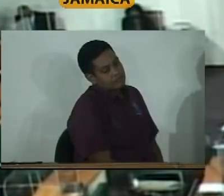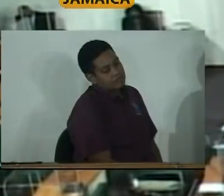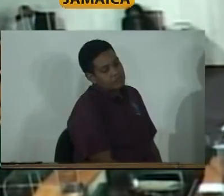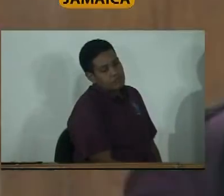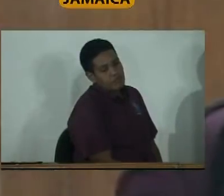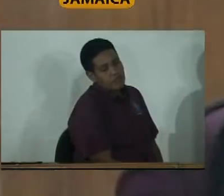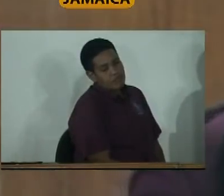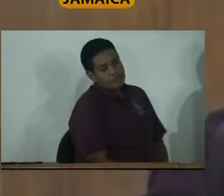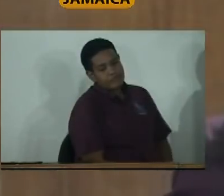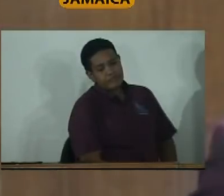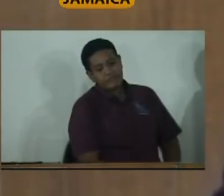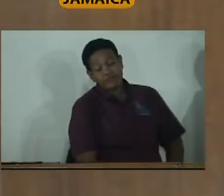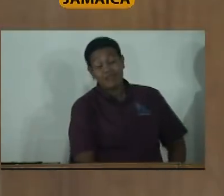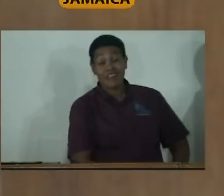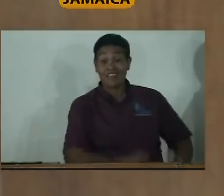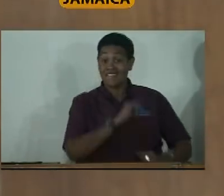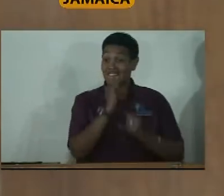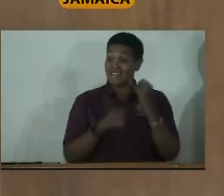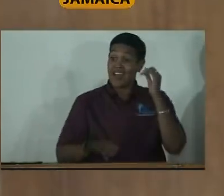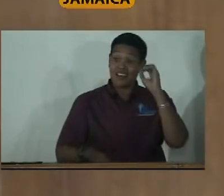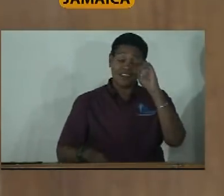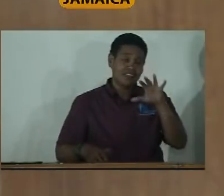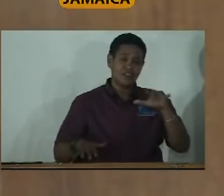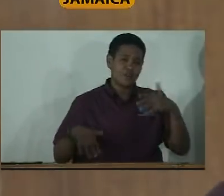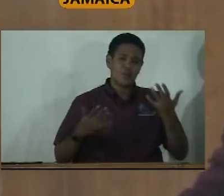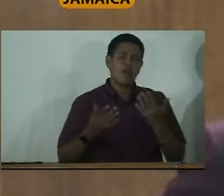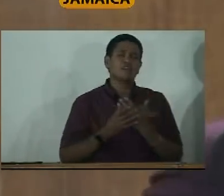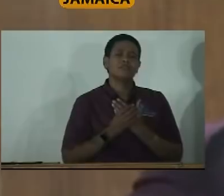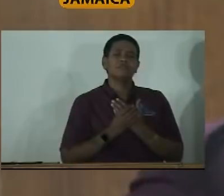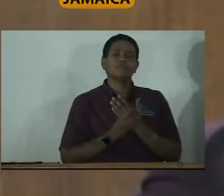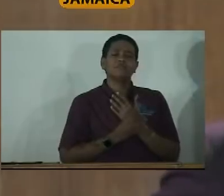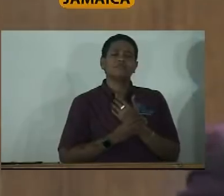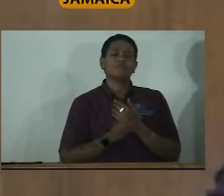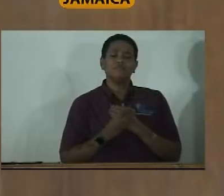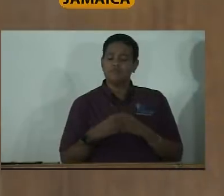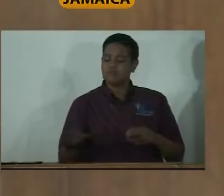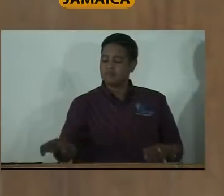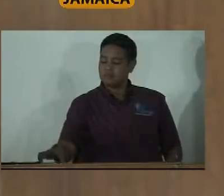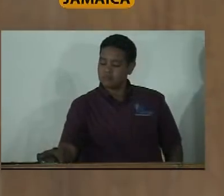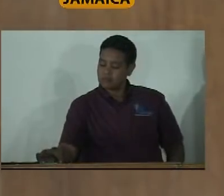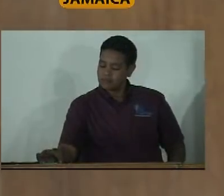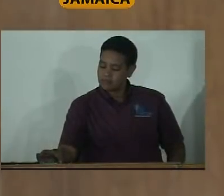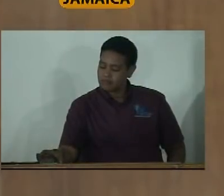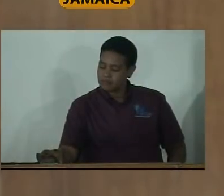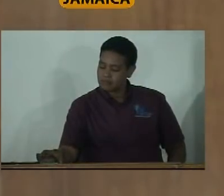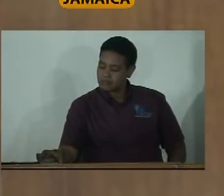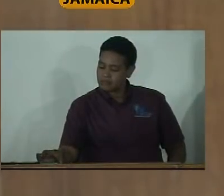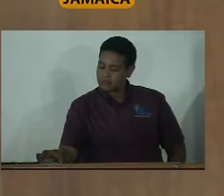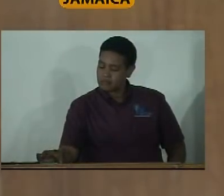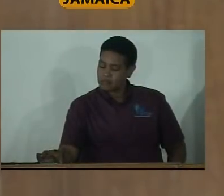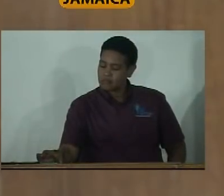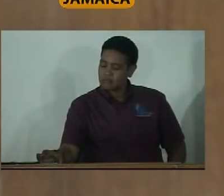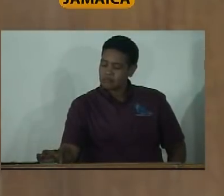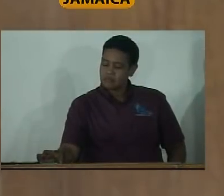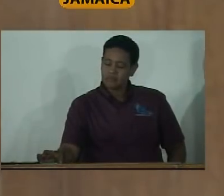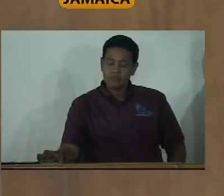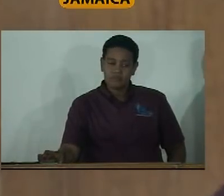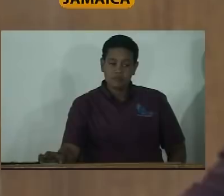The final thing, Mr. President, is as it relates to